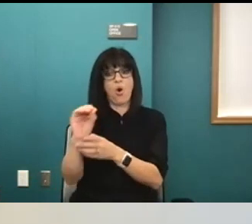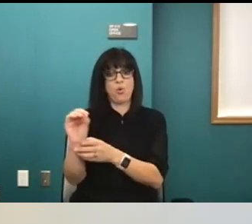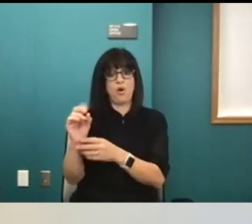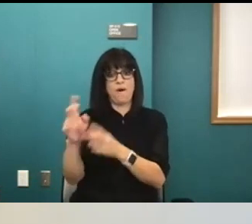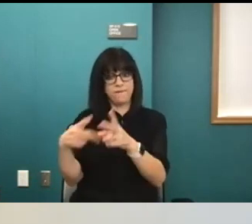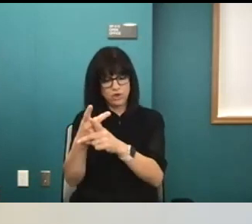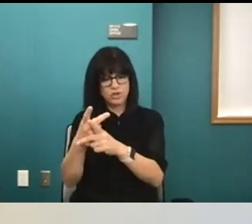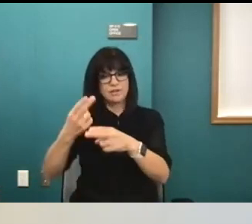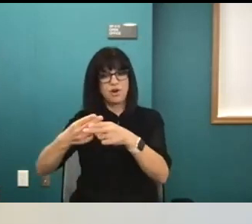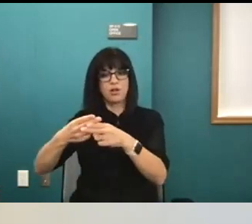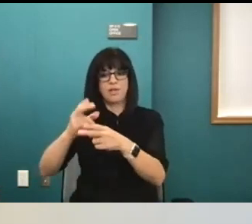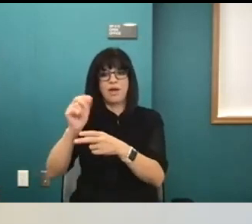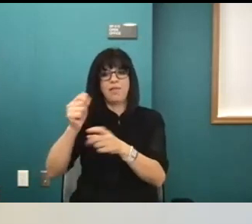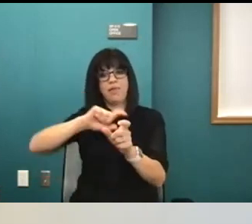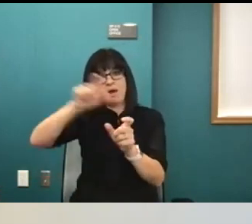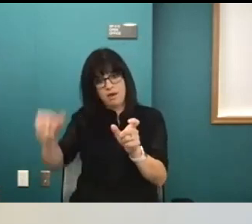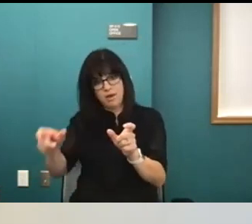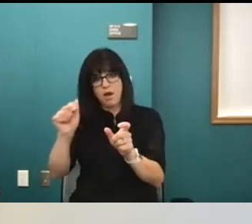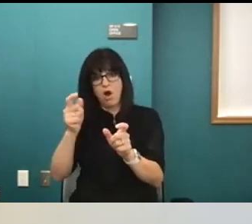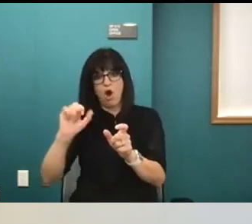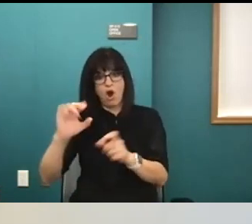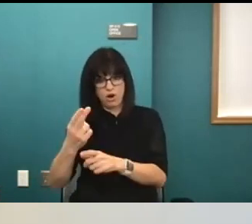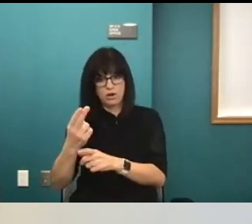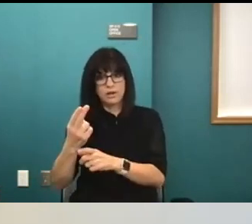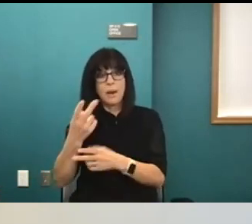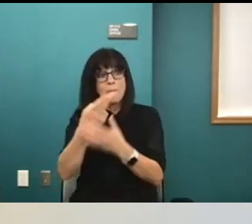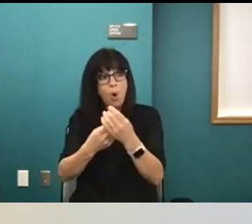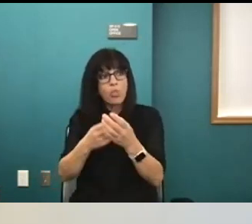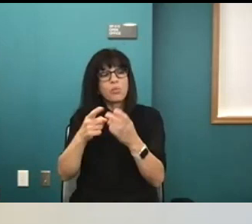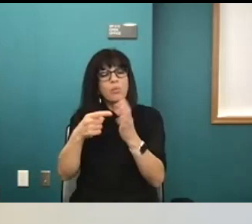ARC. Both of these would require telecoil, and both